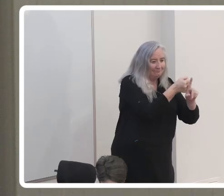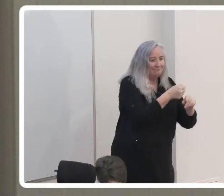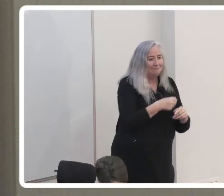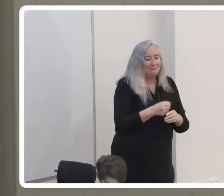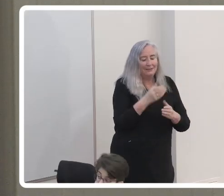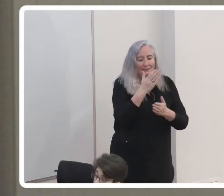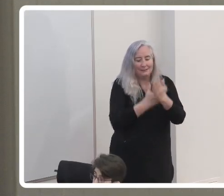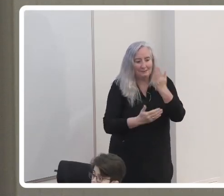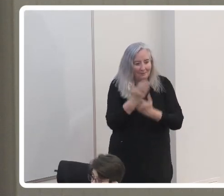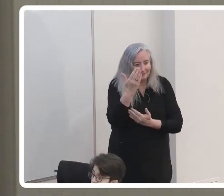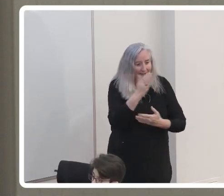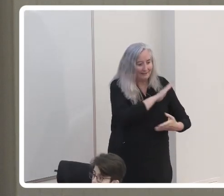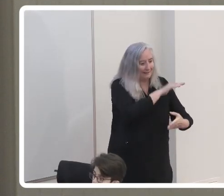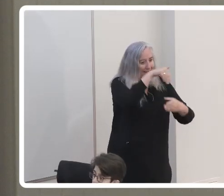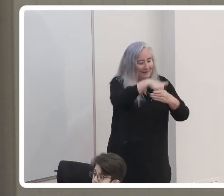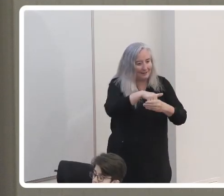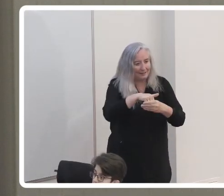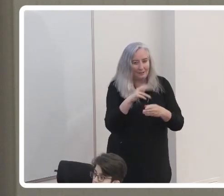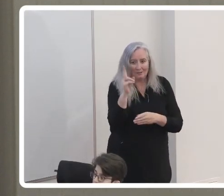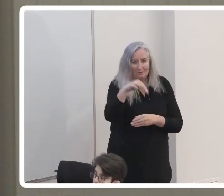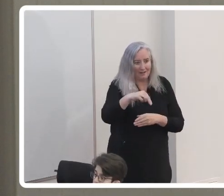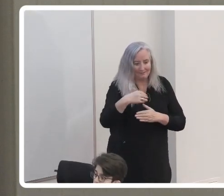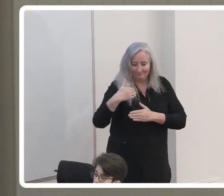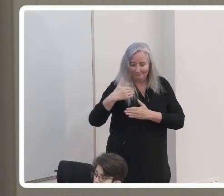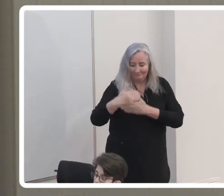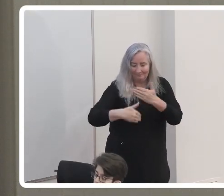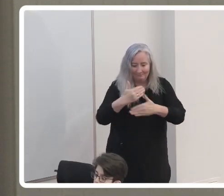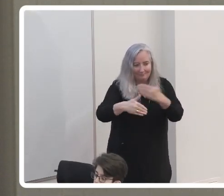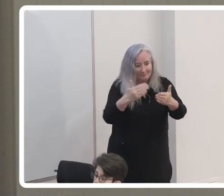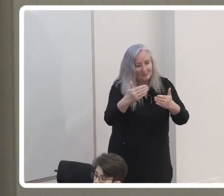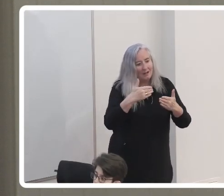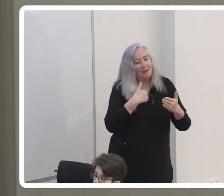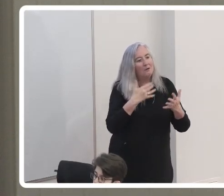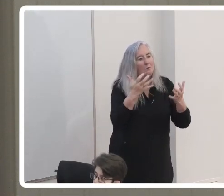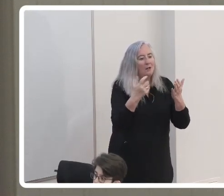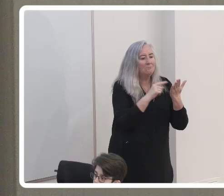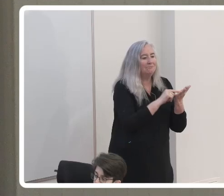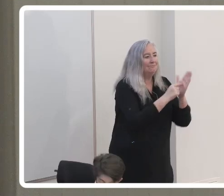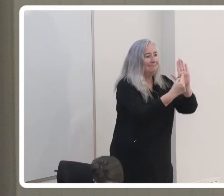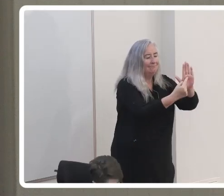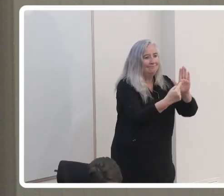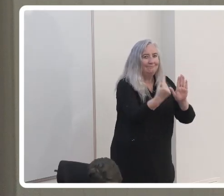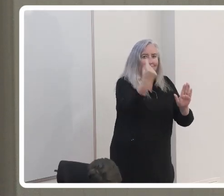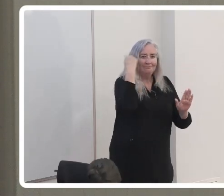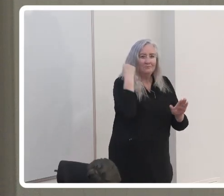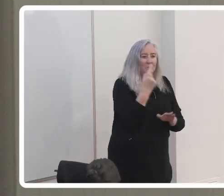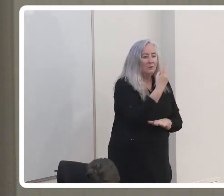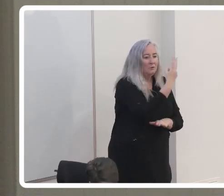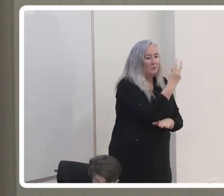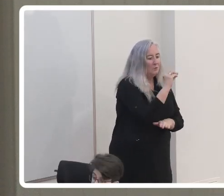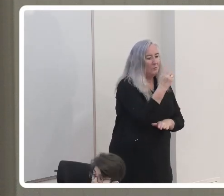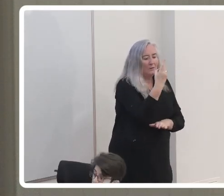UN mechanisms. And specifically, I want to highlight a case from 2018